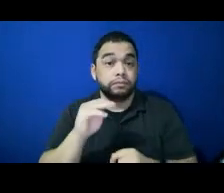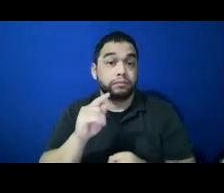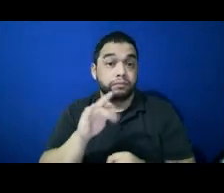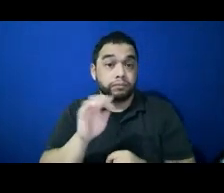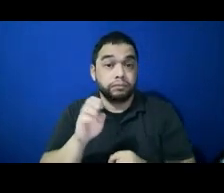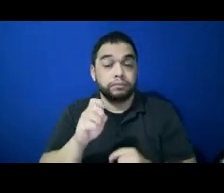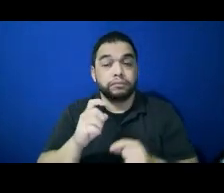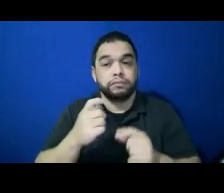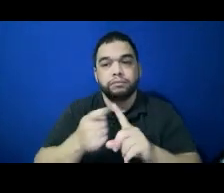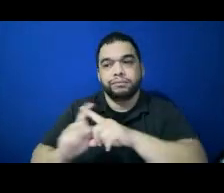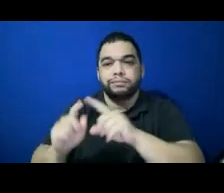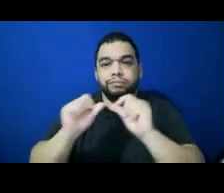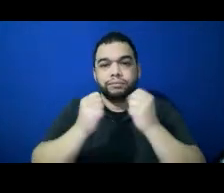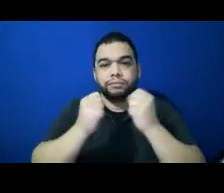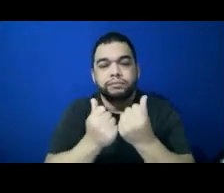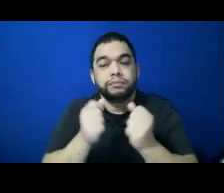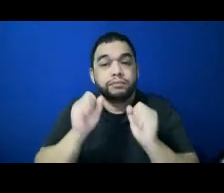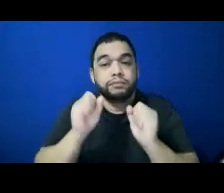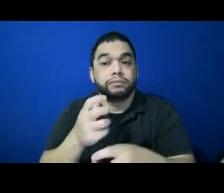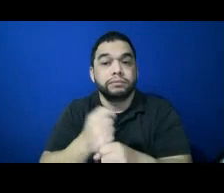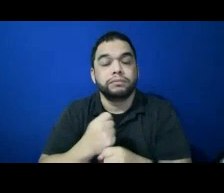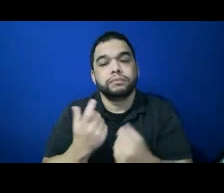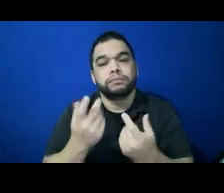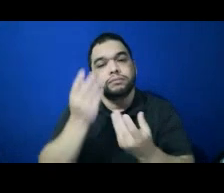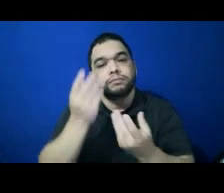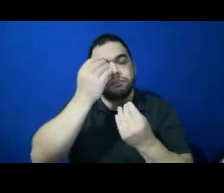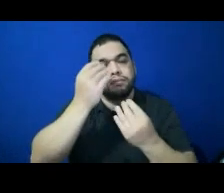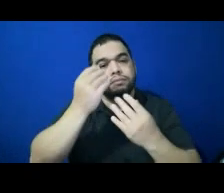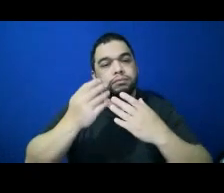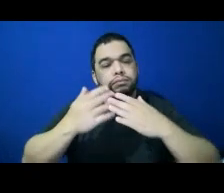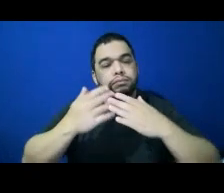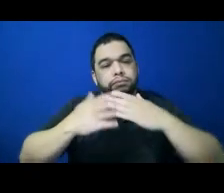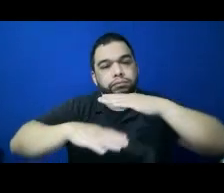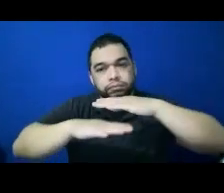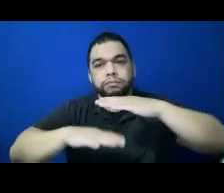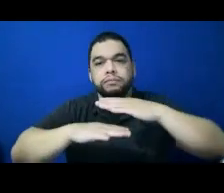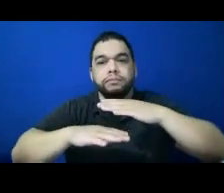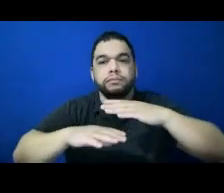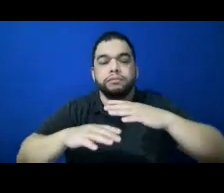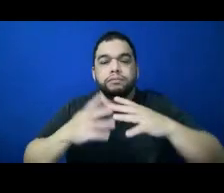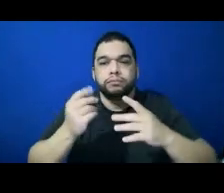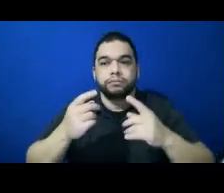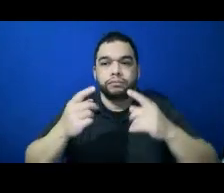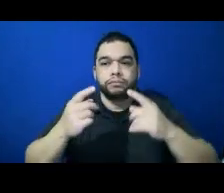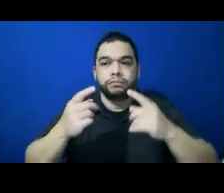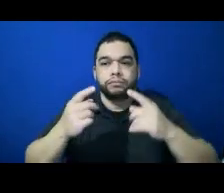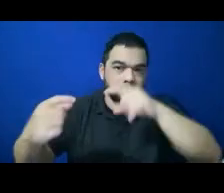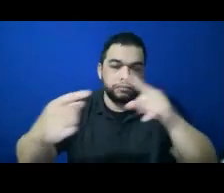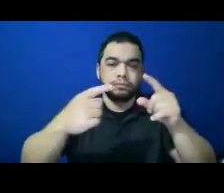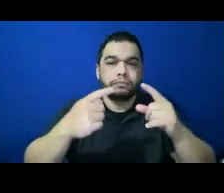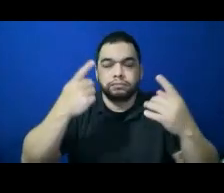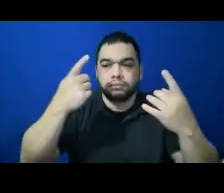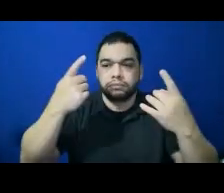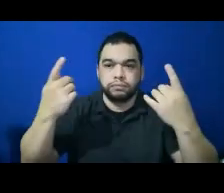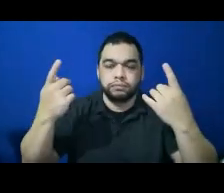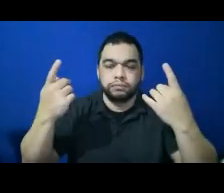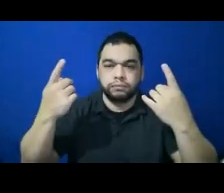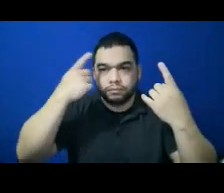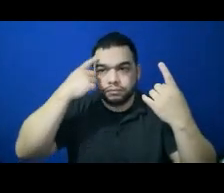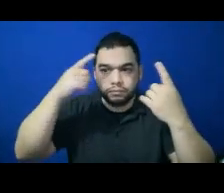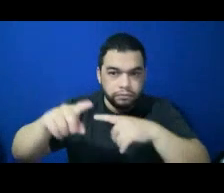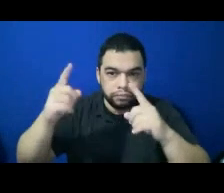module from the different agencies can have basic information and harmonize their knowledge on